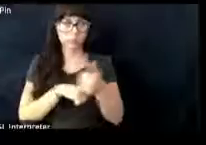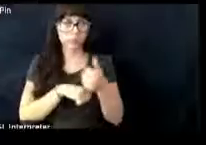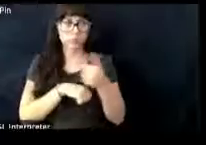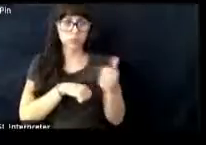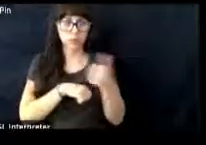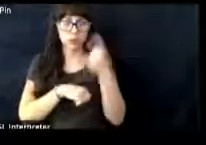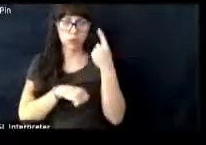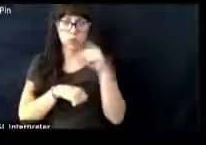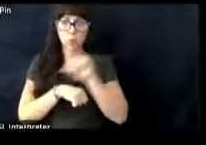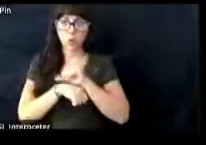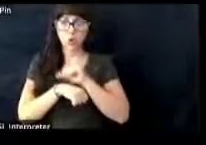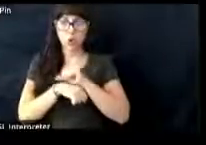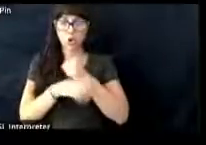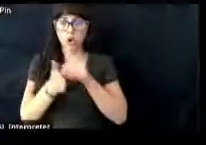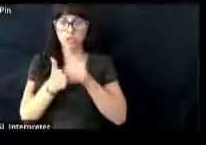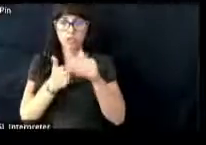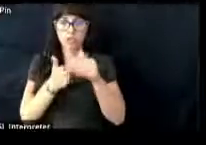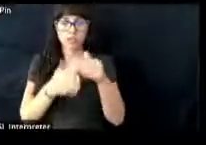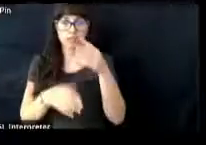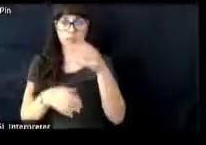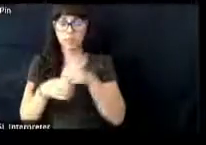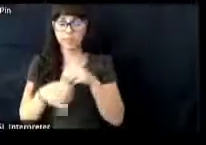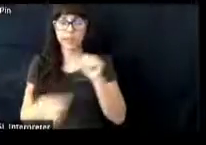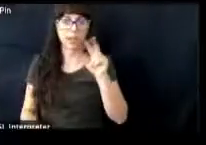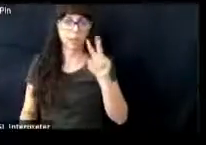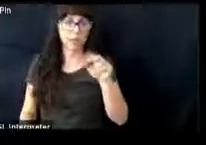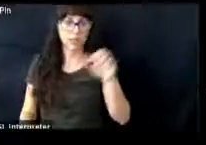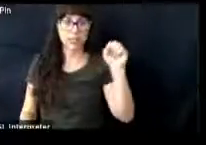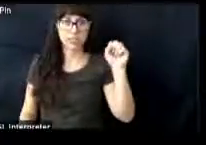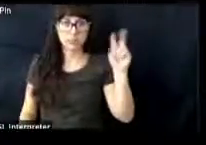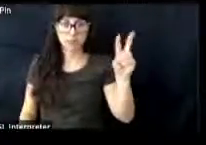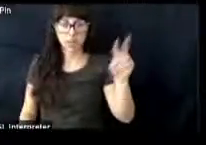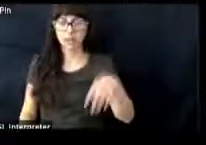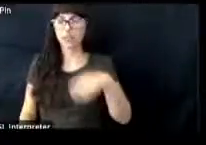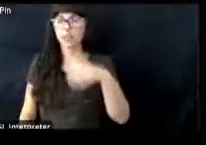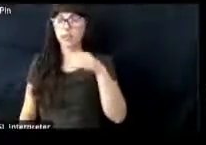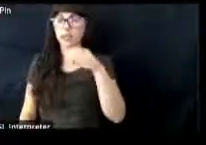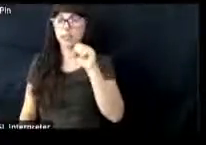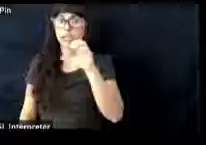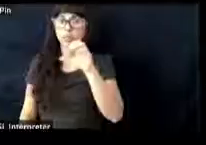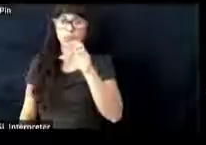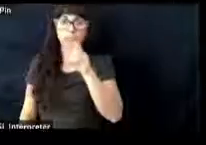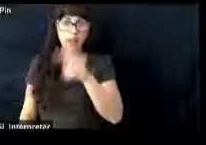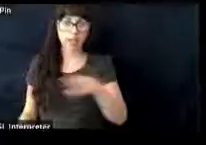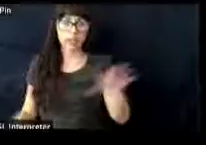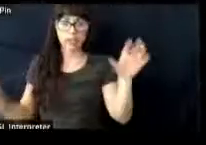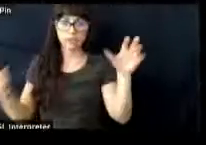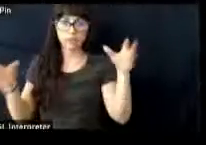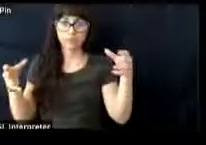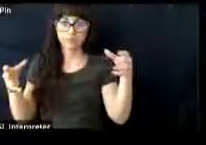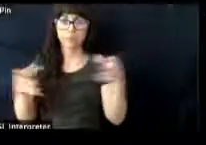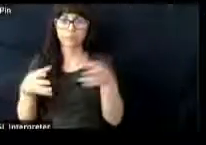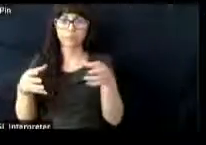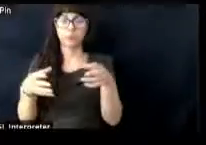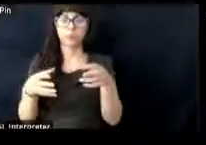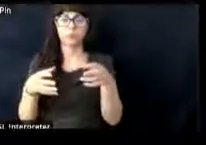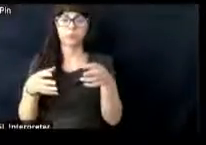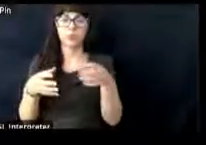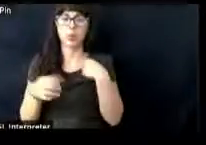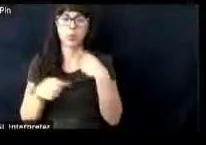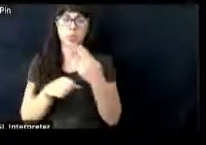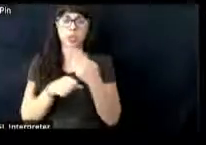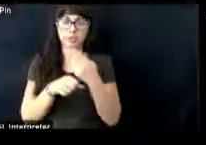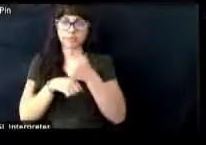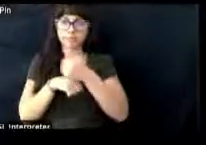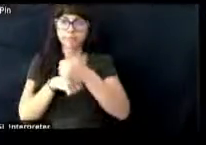whole Antelope Valley, Simi Valley, and Santa Clarita Valley is very, we use it for work,